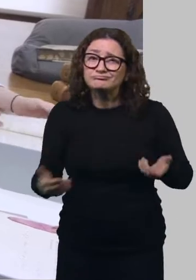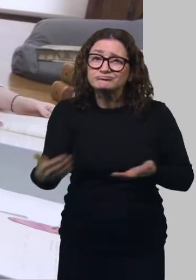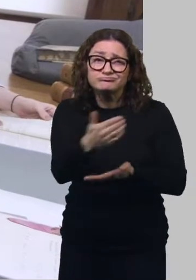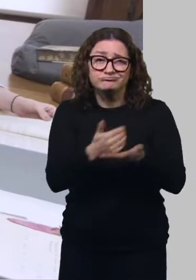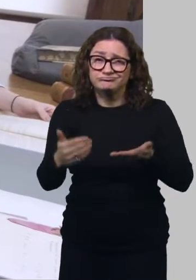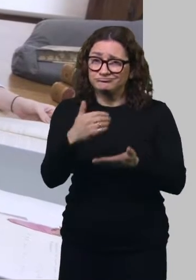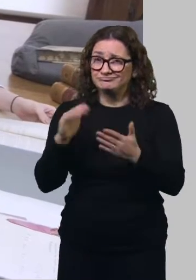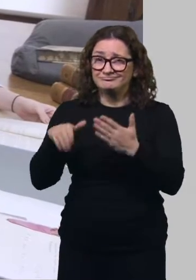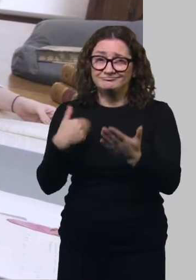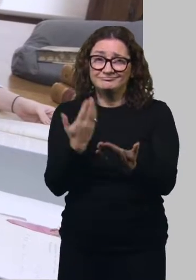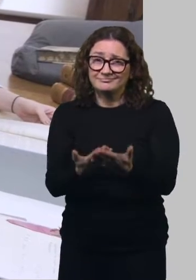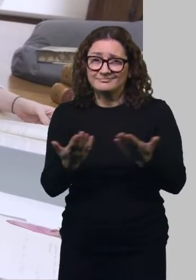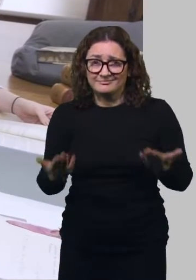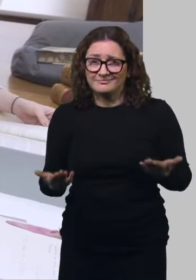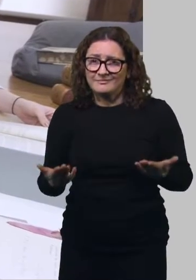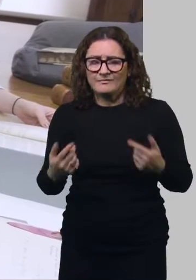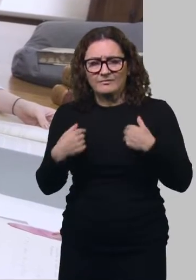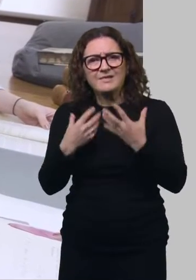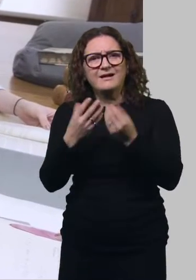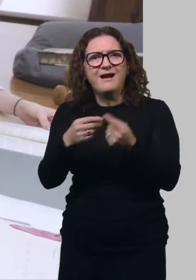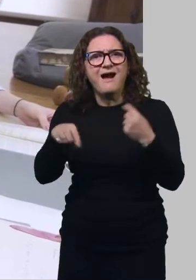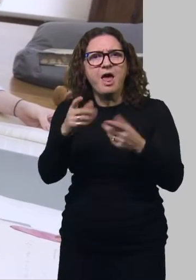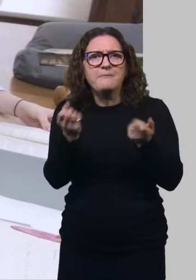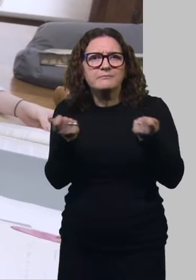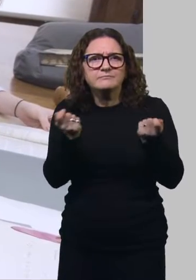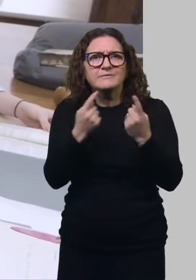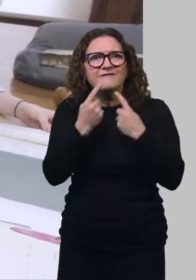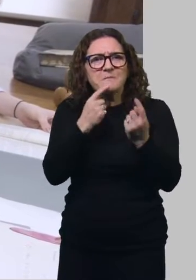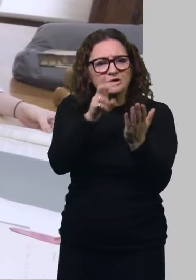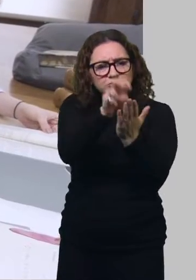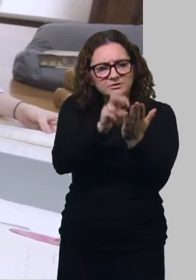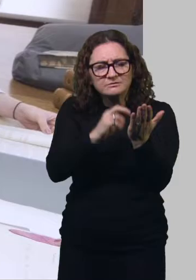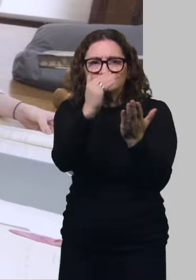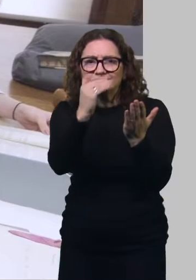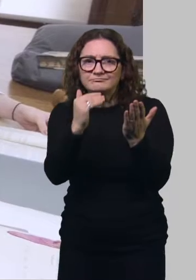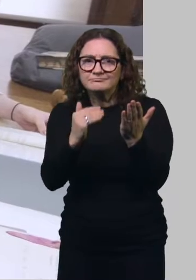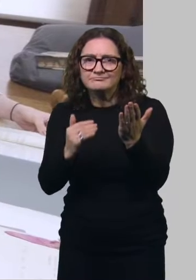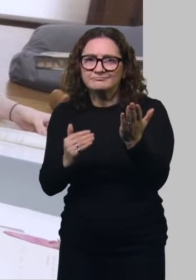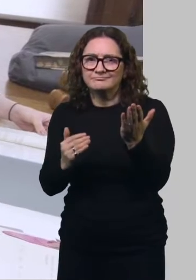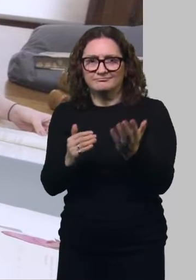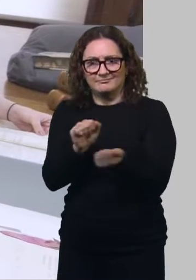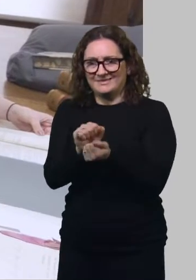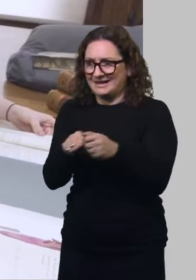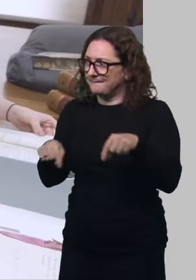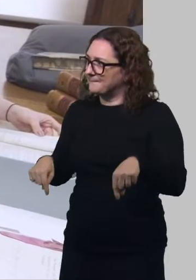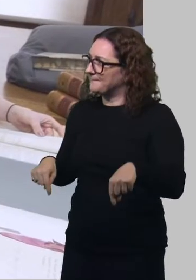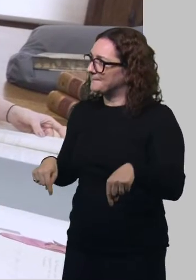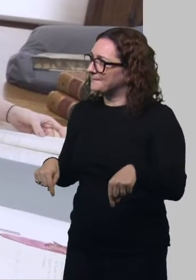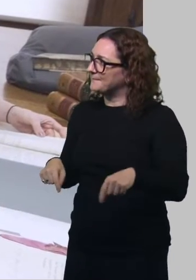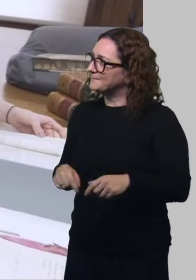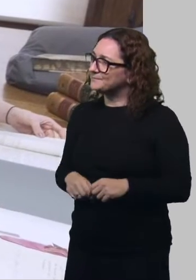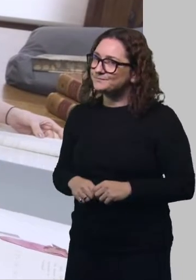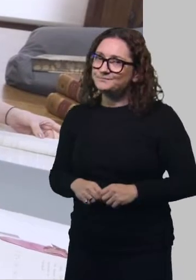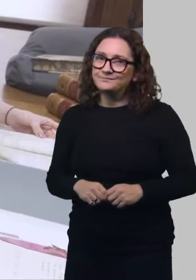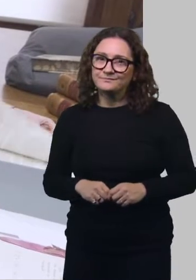help Parliament manage its current information and records, and the records which need to be preserved permanently come here. They might be physical or